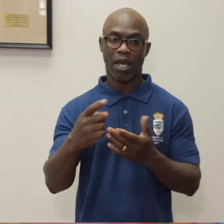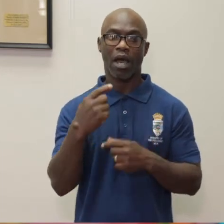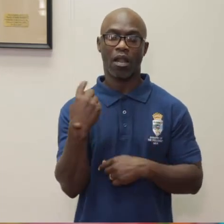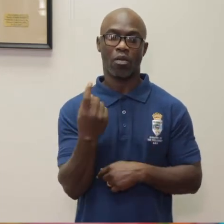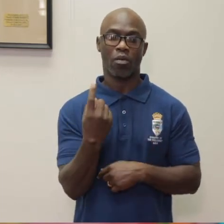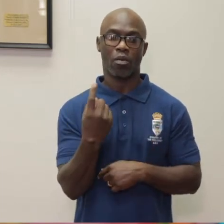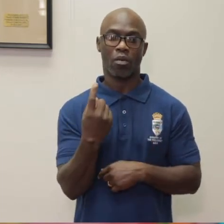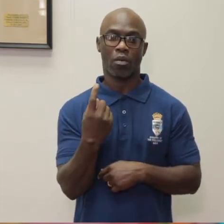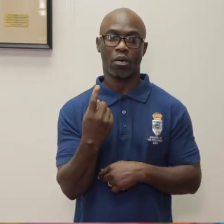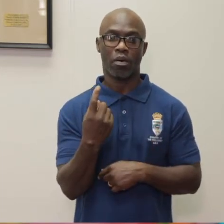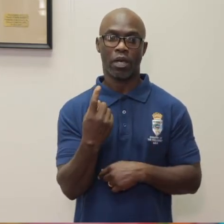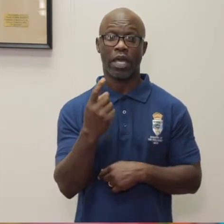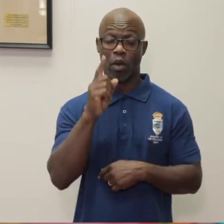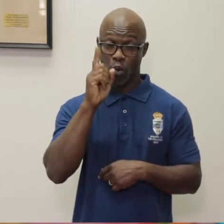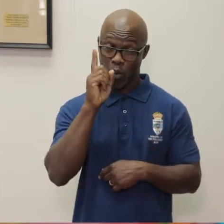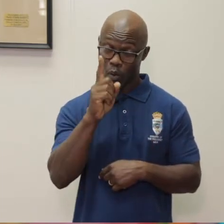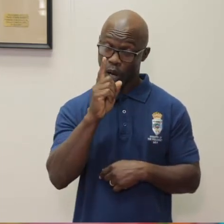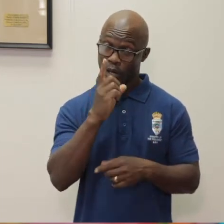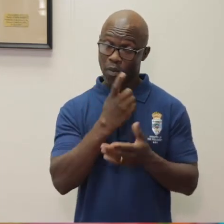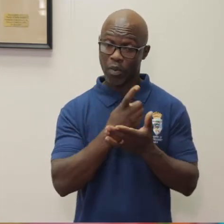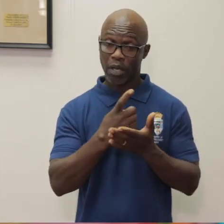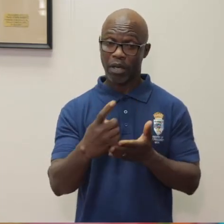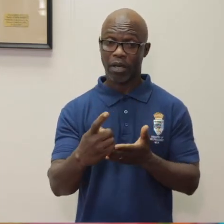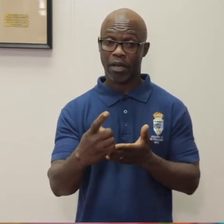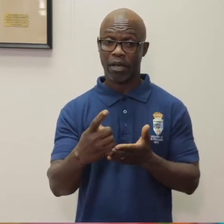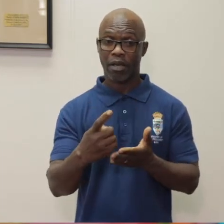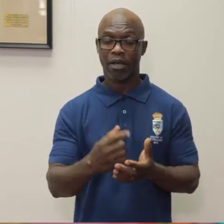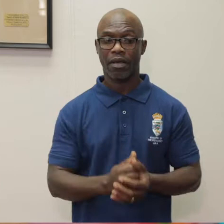friends, in 1 week.